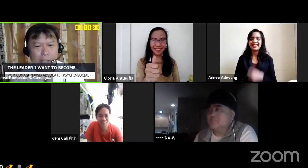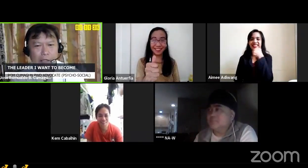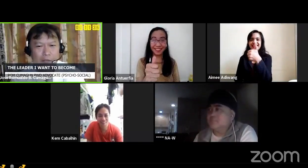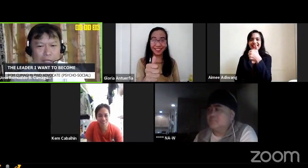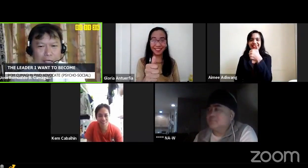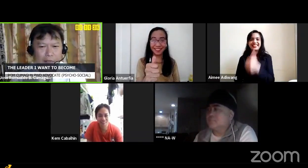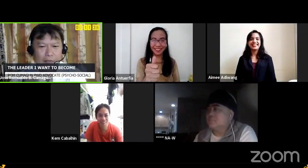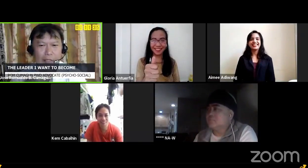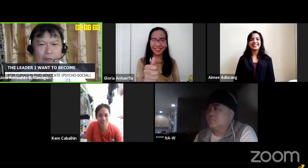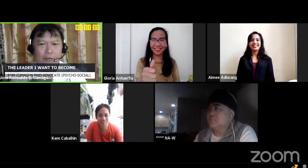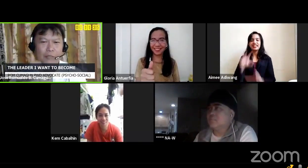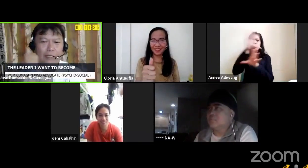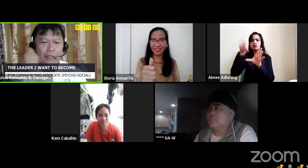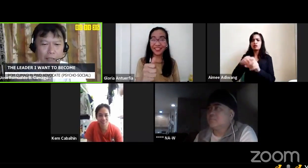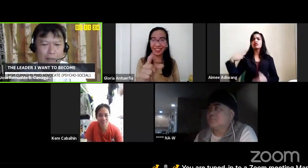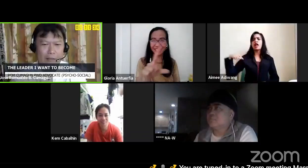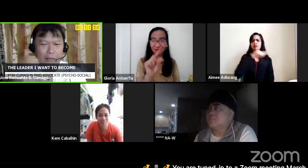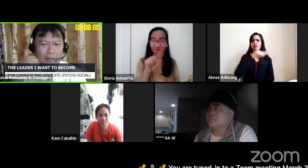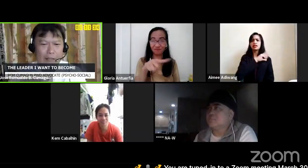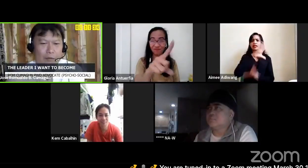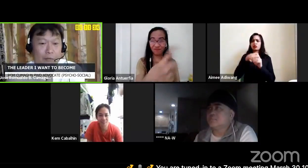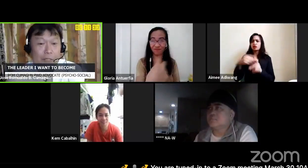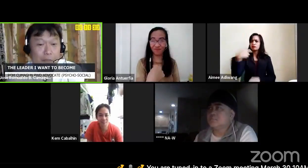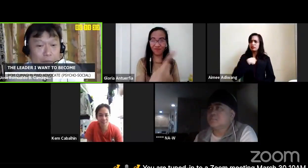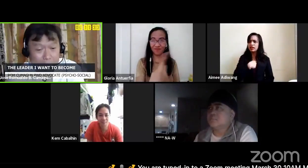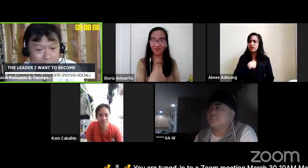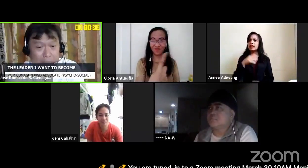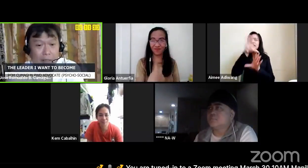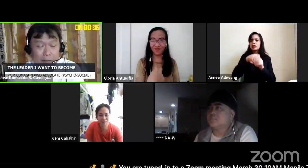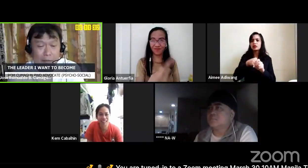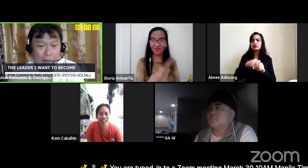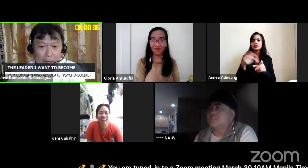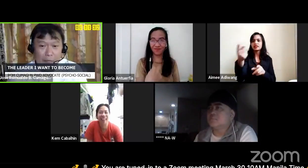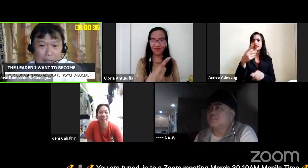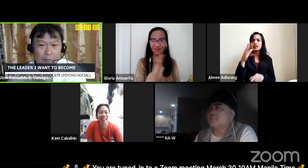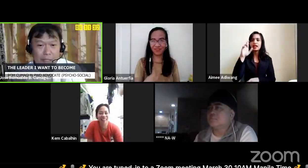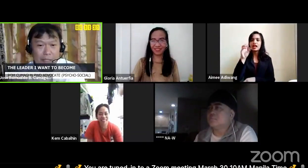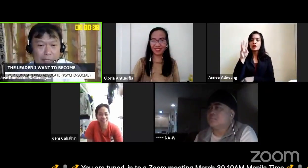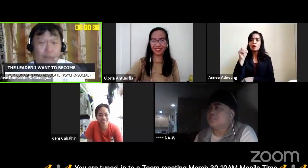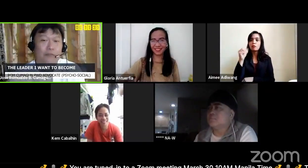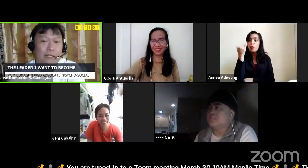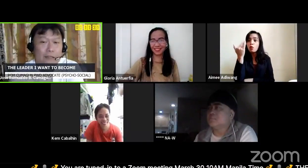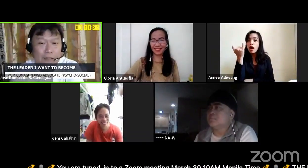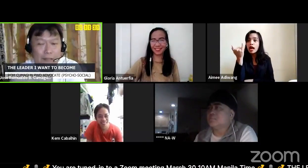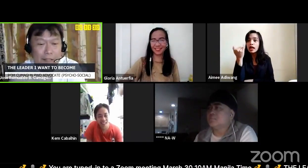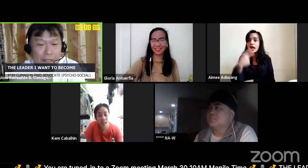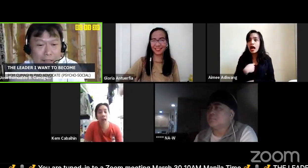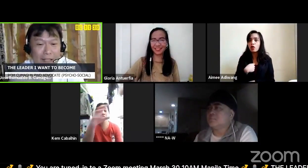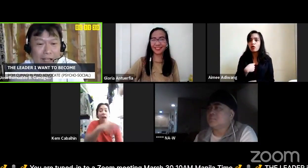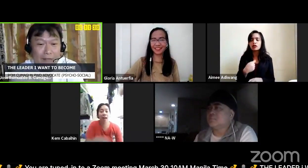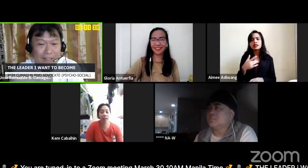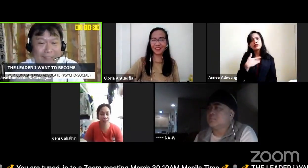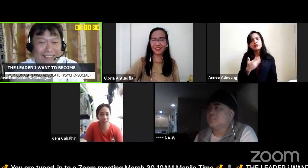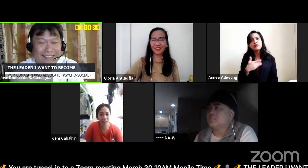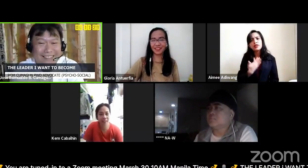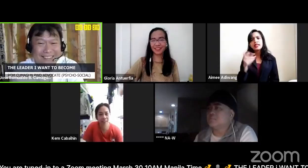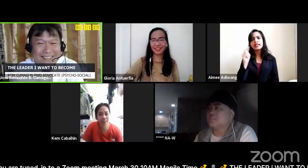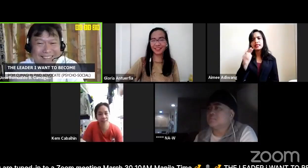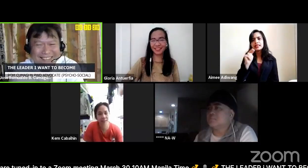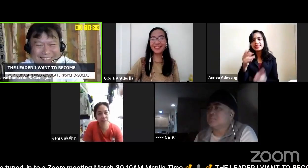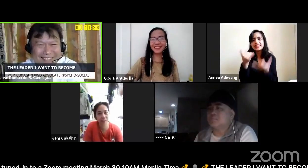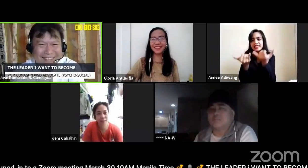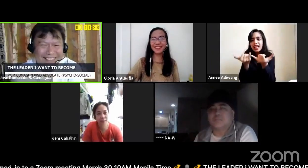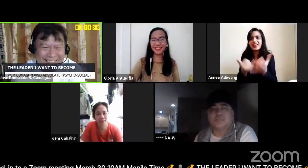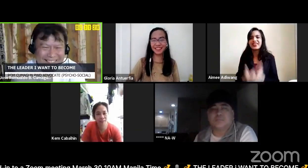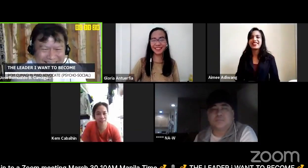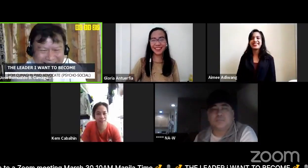Yes, include us, include me too, because I'm beginning to feel the need now.